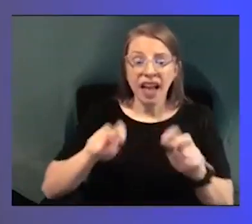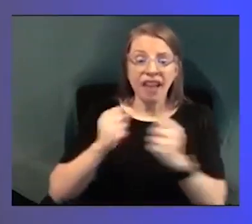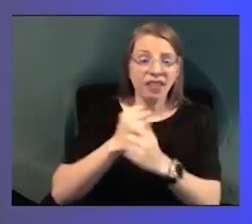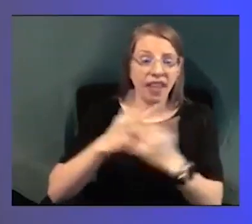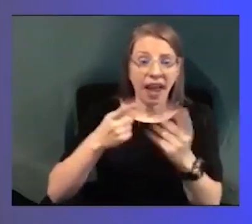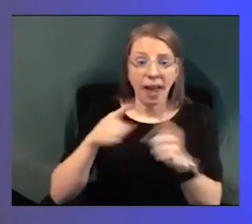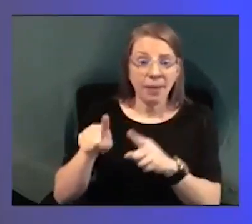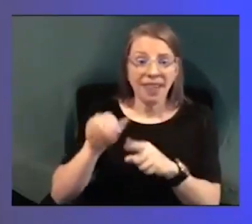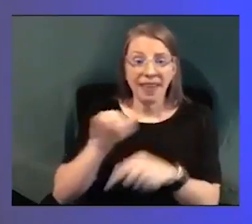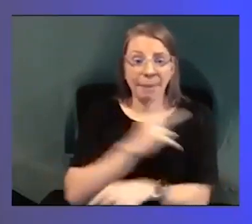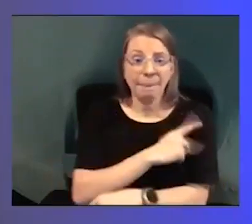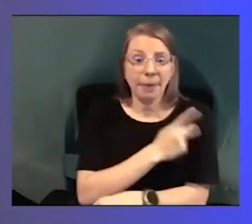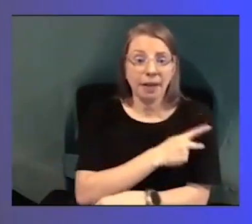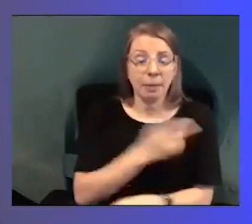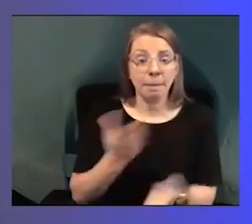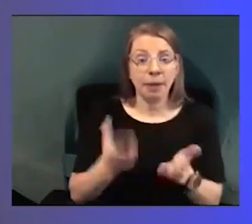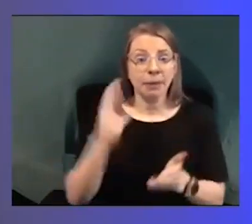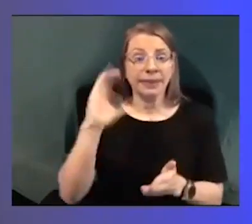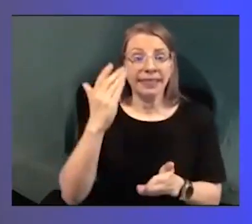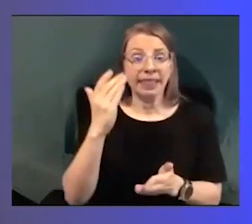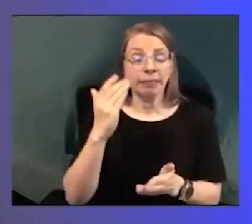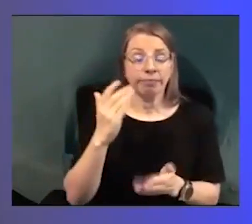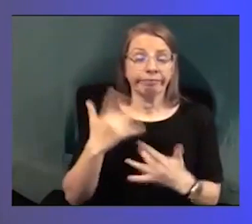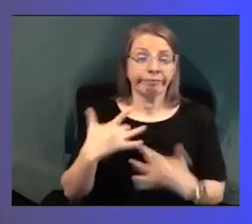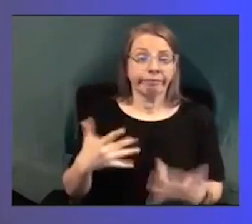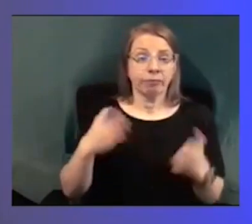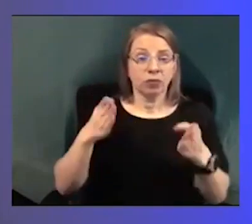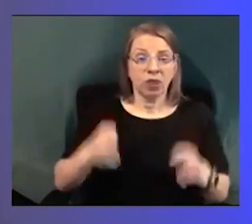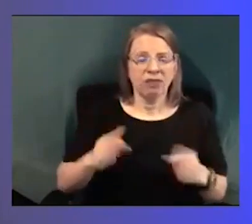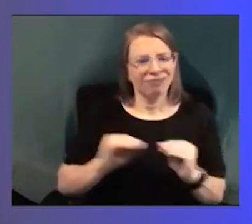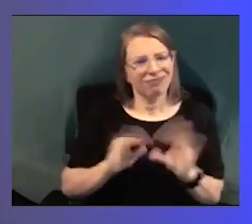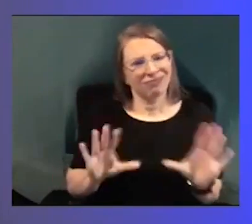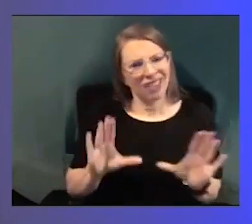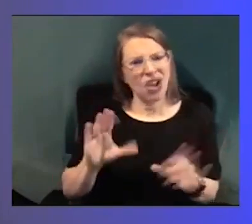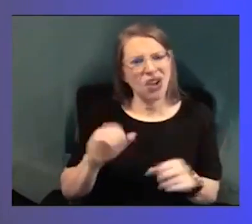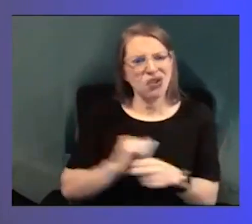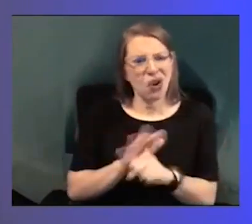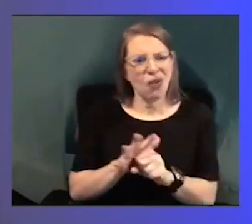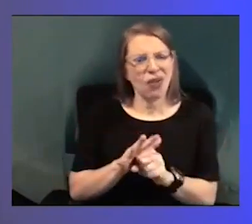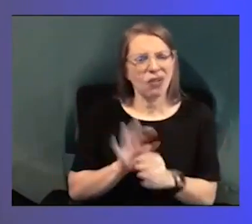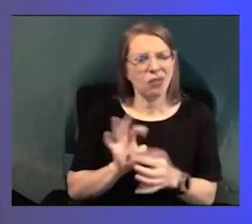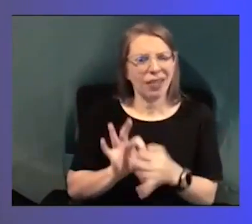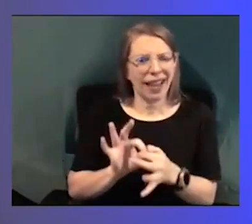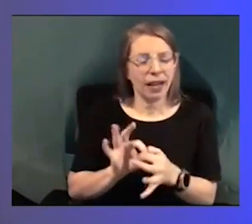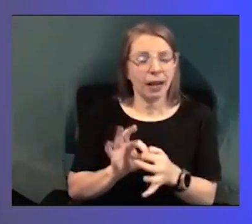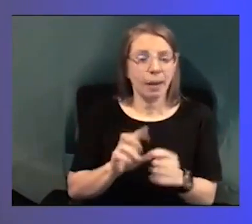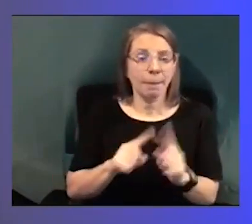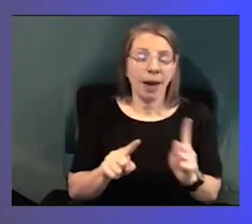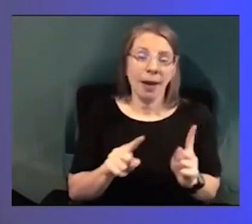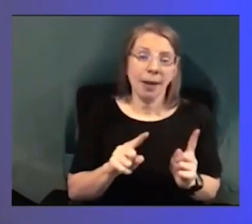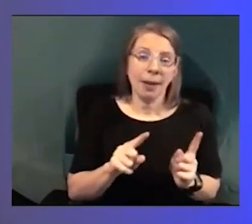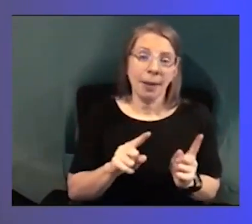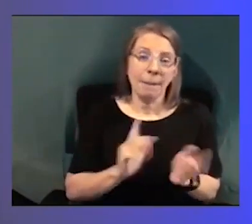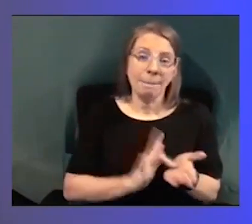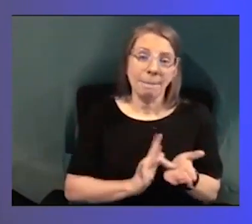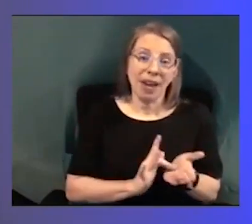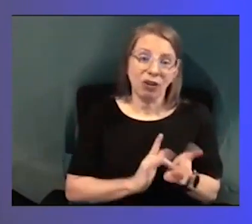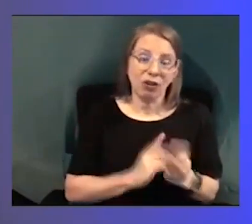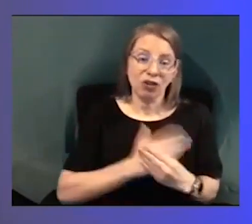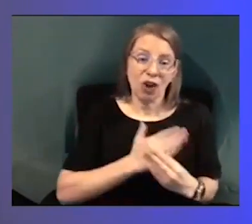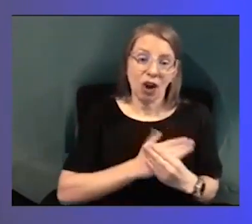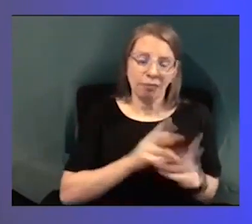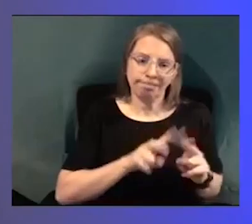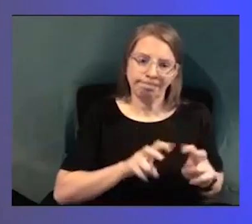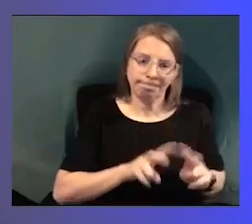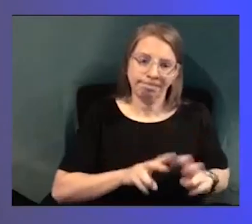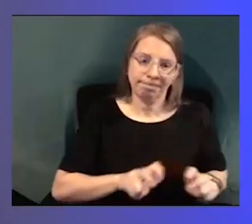seem to the common person, oh, this is obviously COVID related. When we really get into the medical chart, it can be much more complicated than that. But